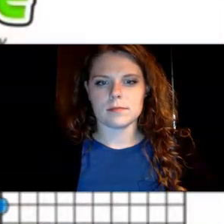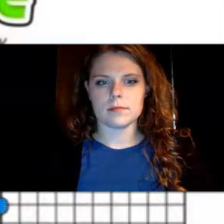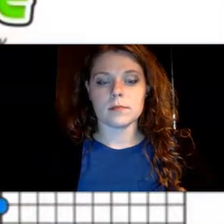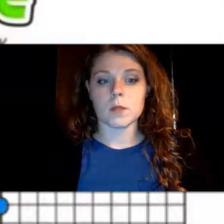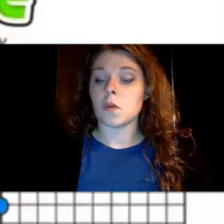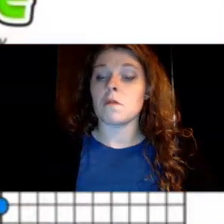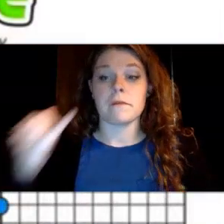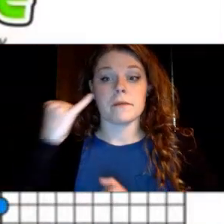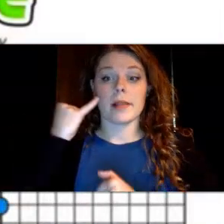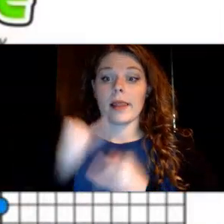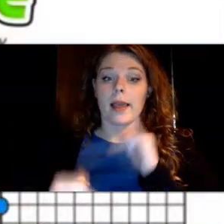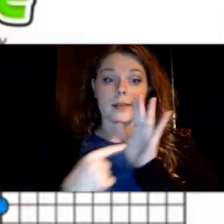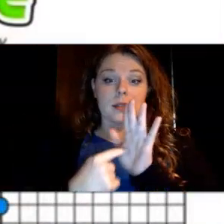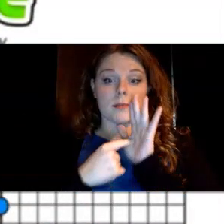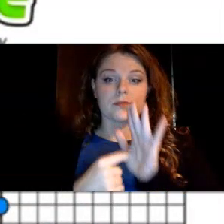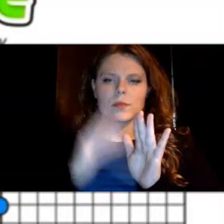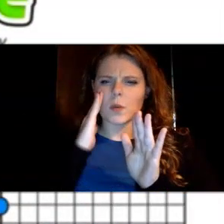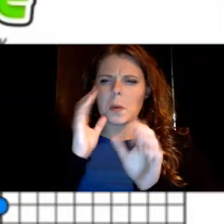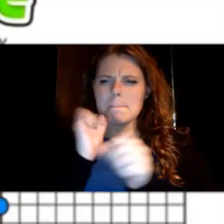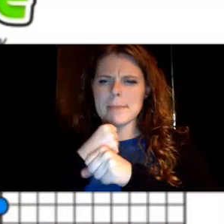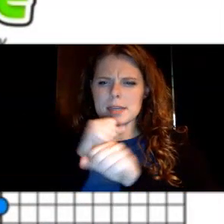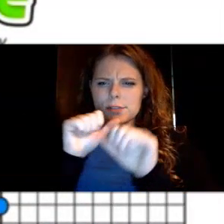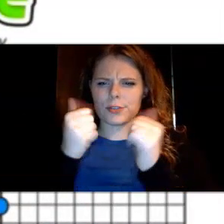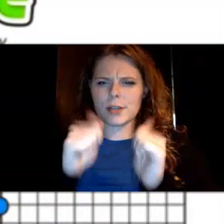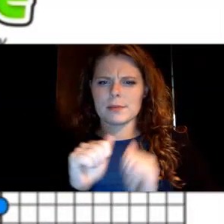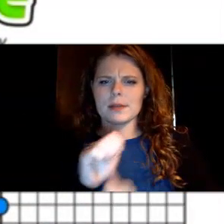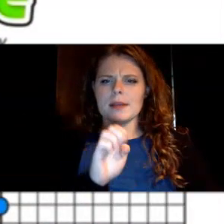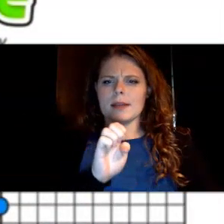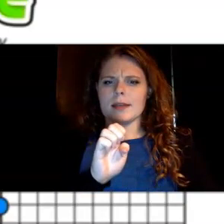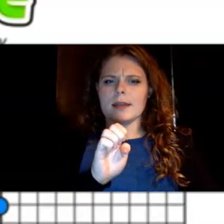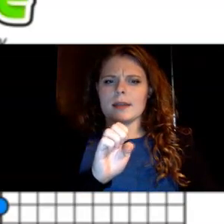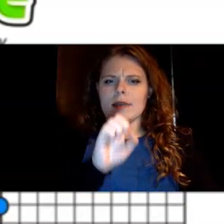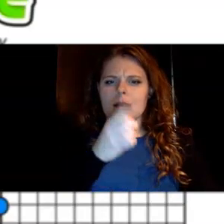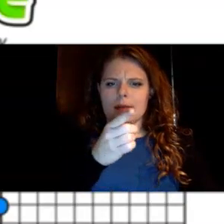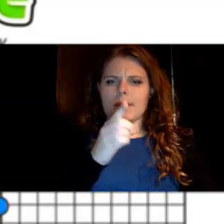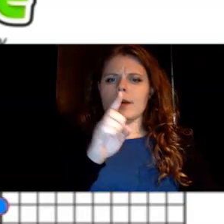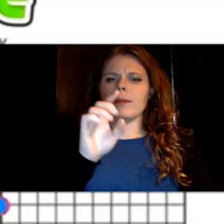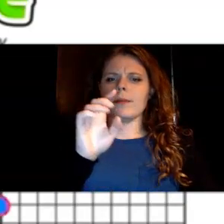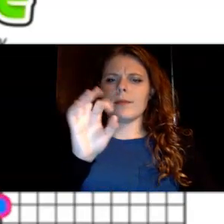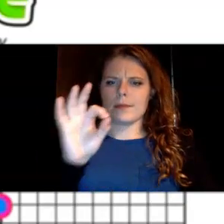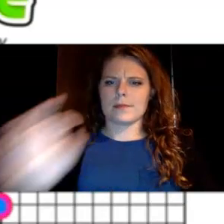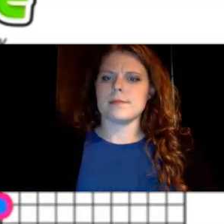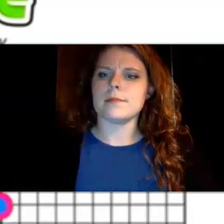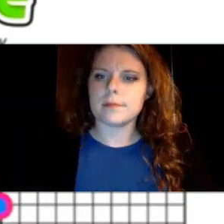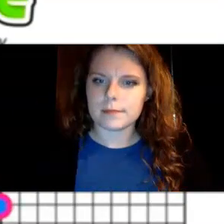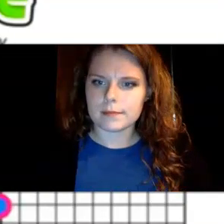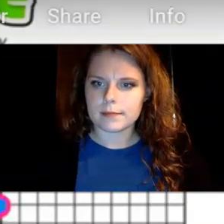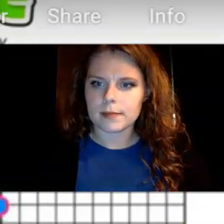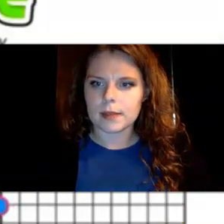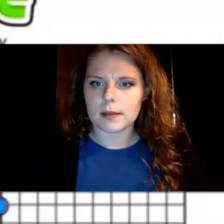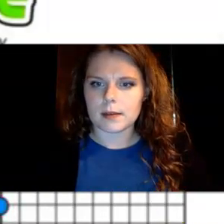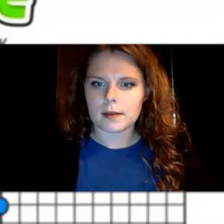For our last example, we are going to construct the image of triangle E prime, F prime, G prime after the following